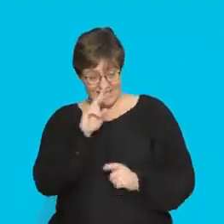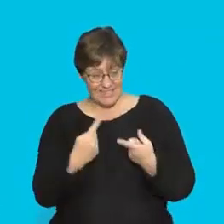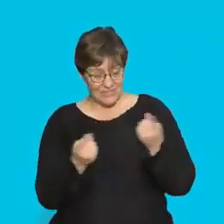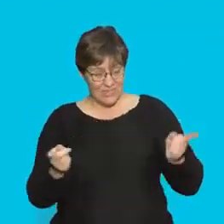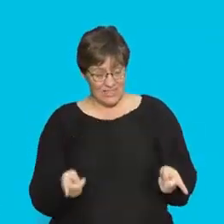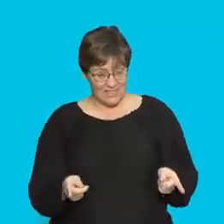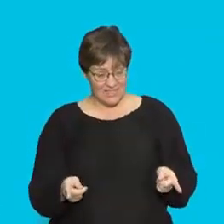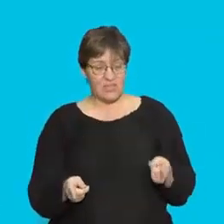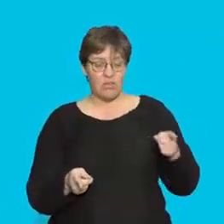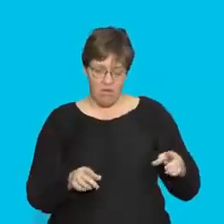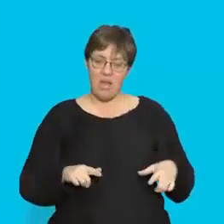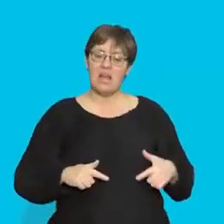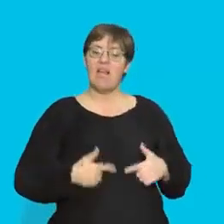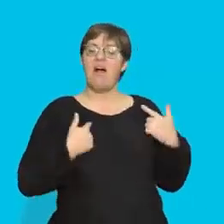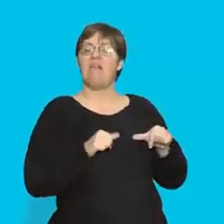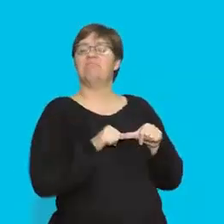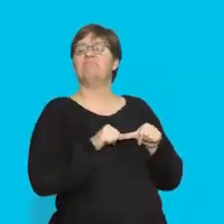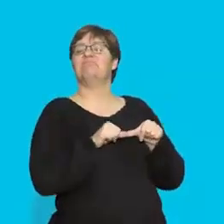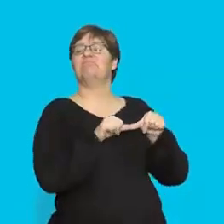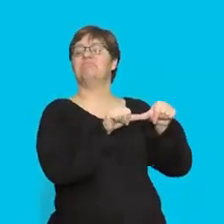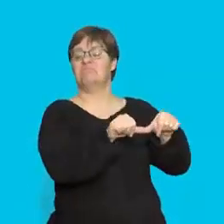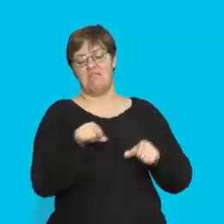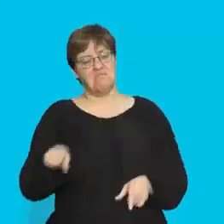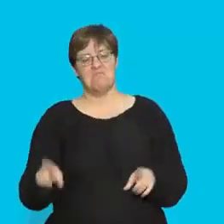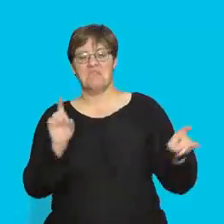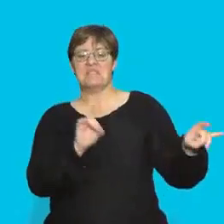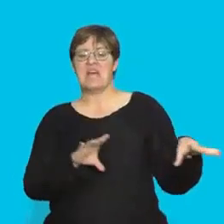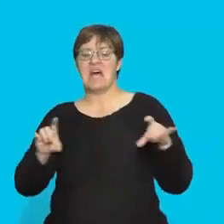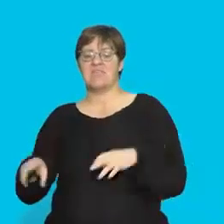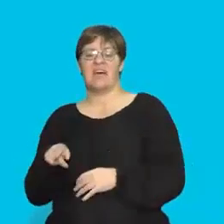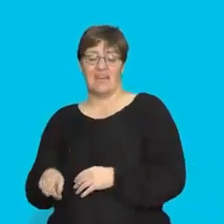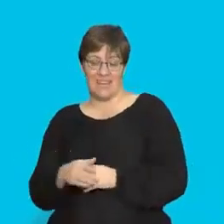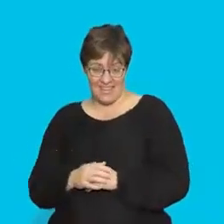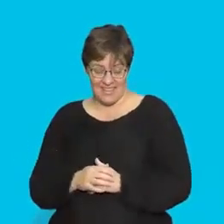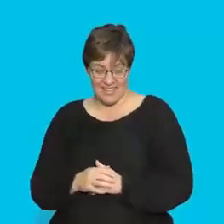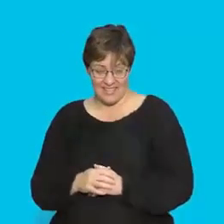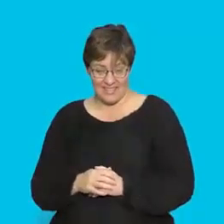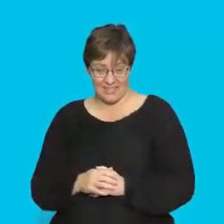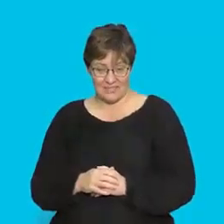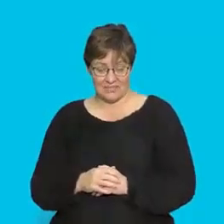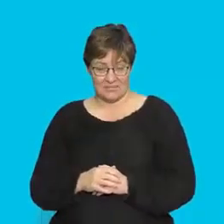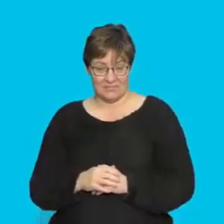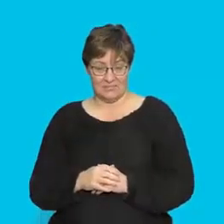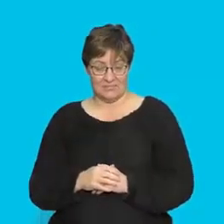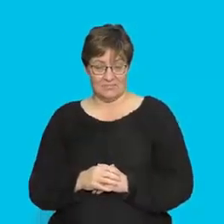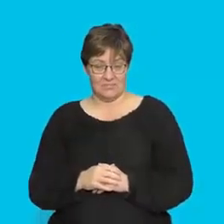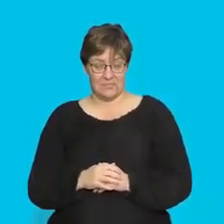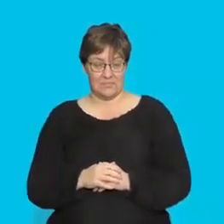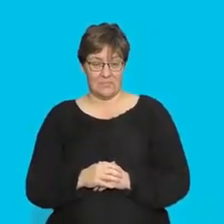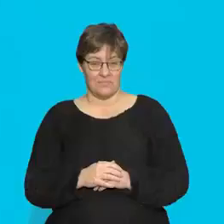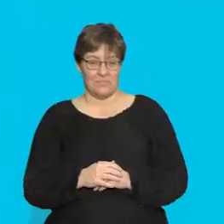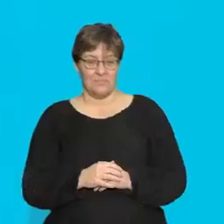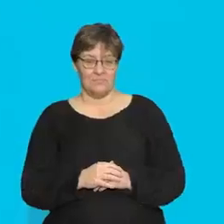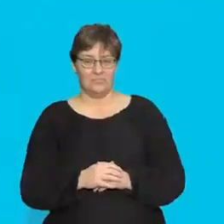that one population is able to survive far better in this conflict